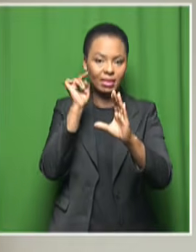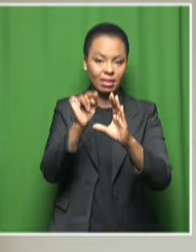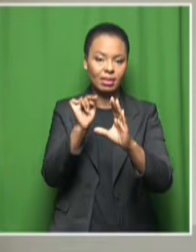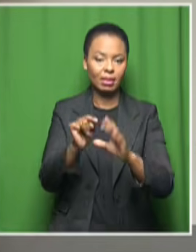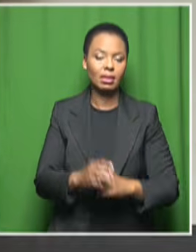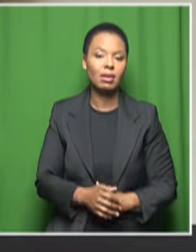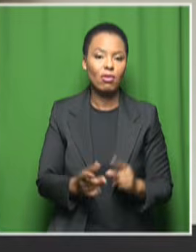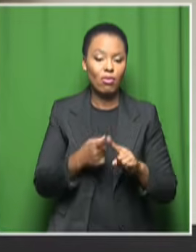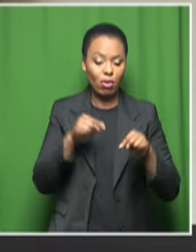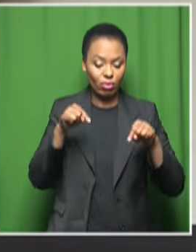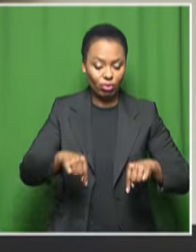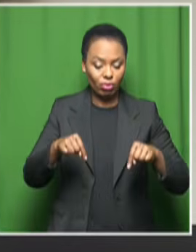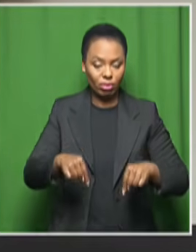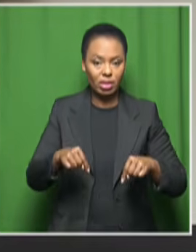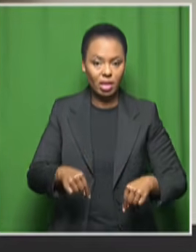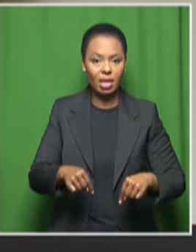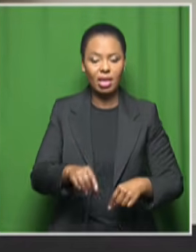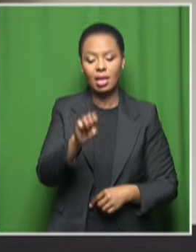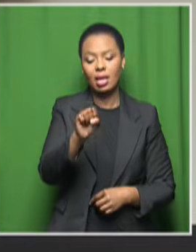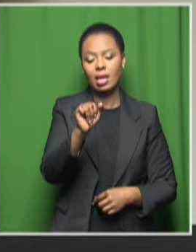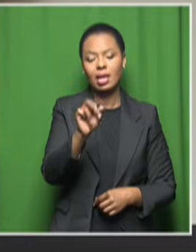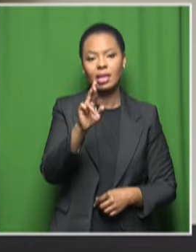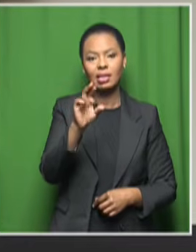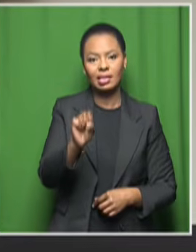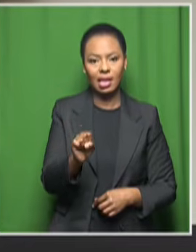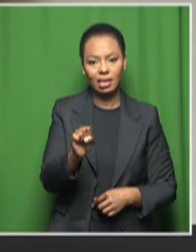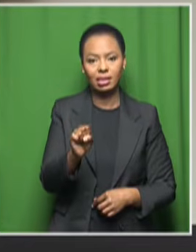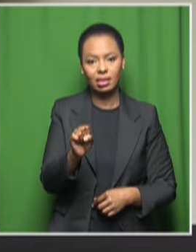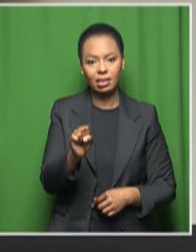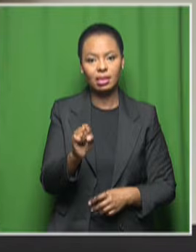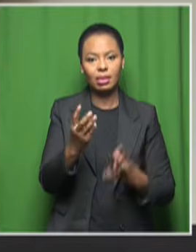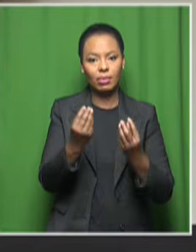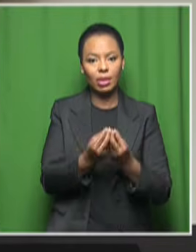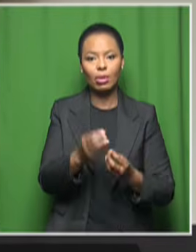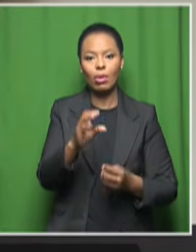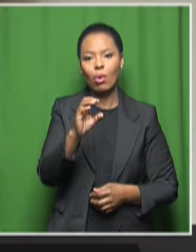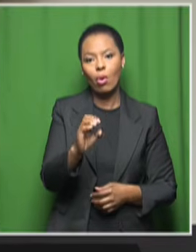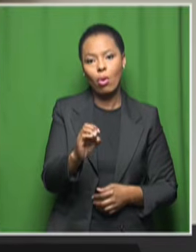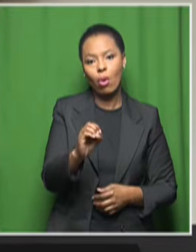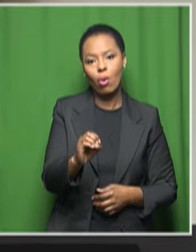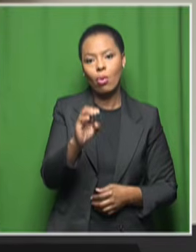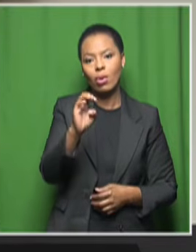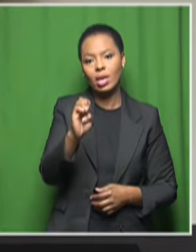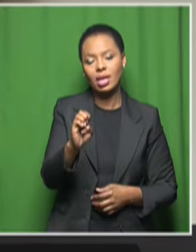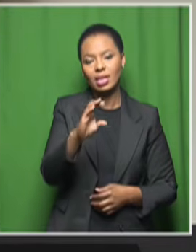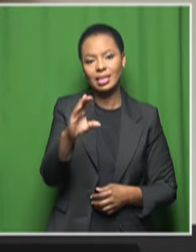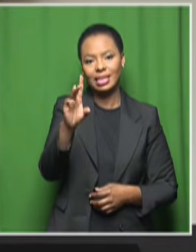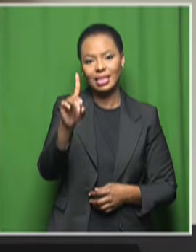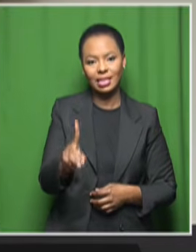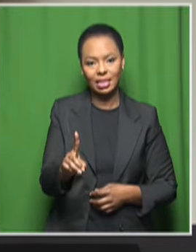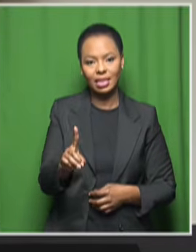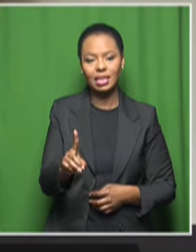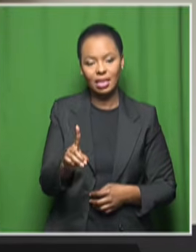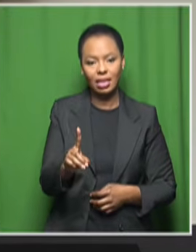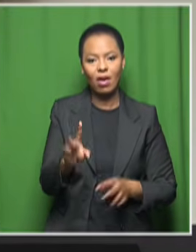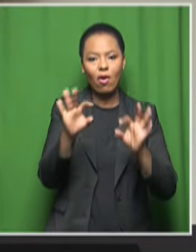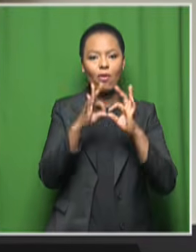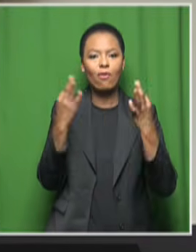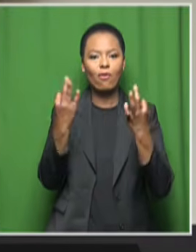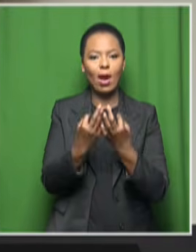as of today, SARS is hosting, together with the OECD, the Forum for Tax